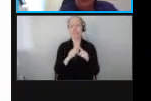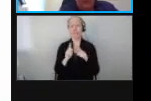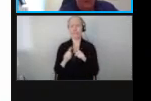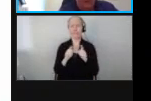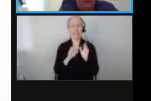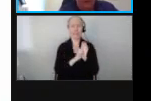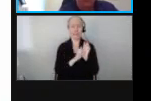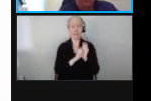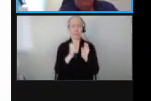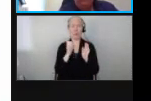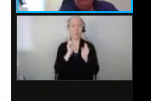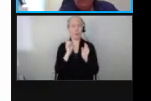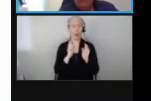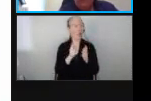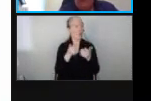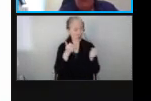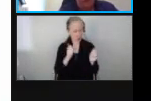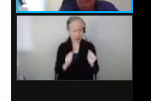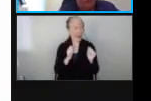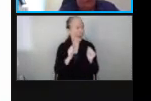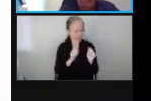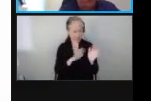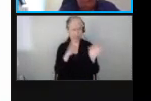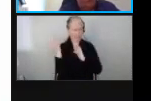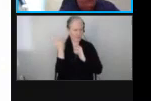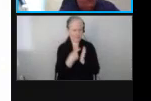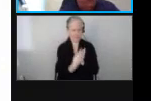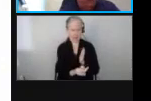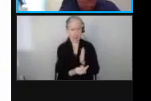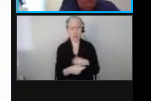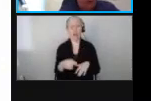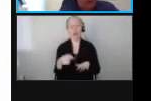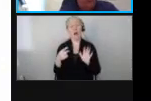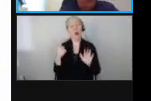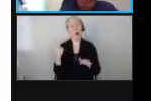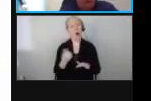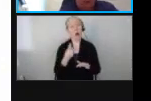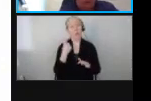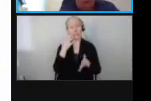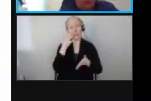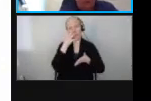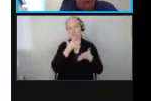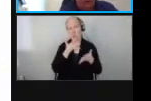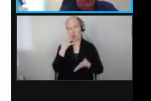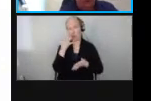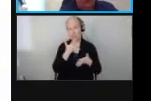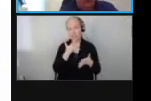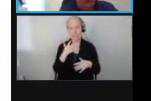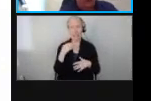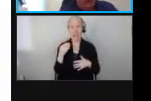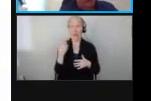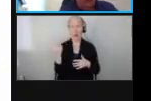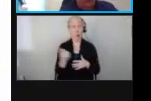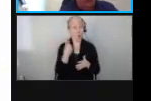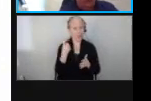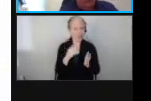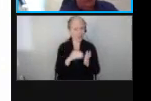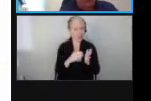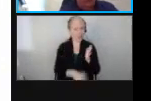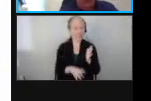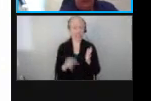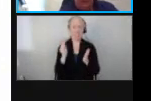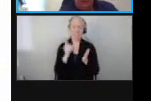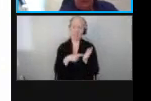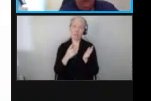failures. They are always embarrassing, often always costly, and often dangerous.